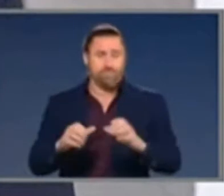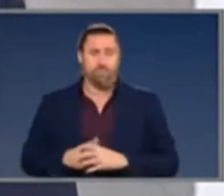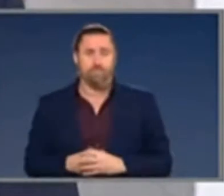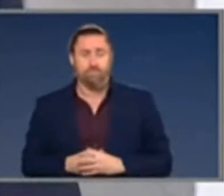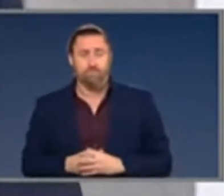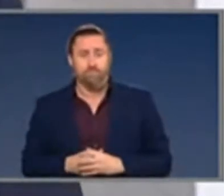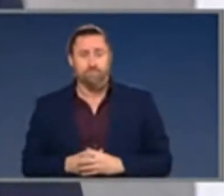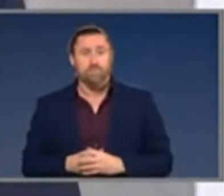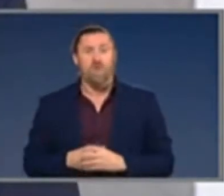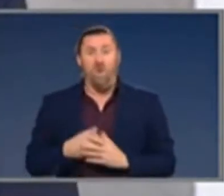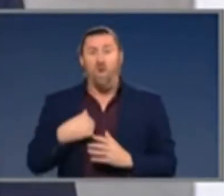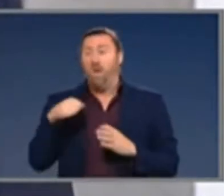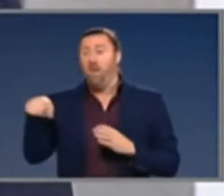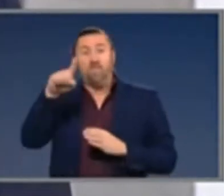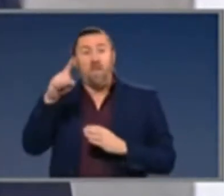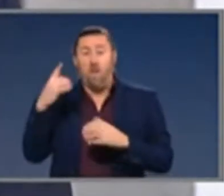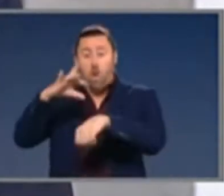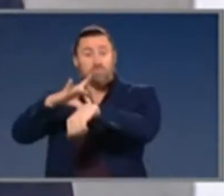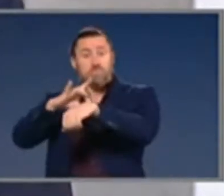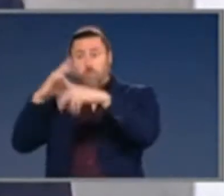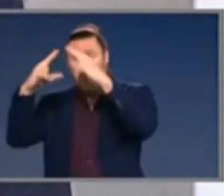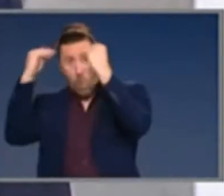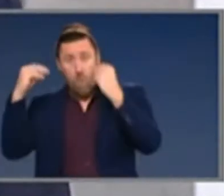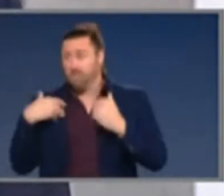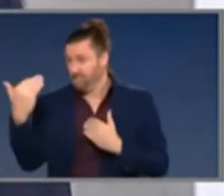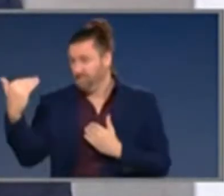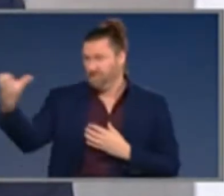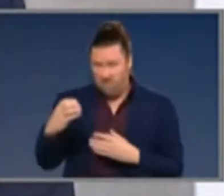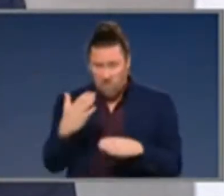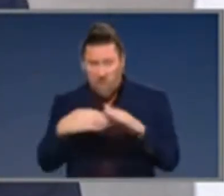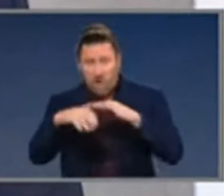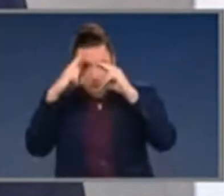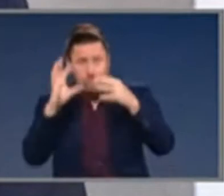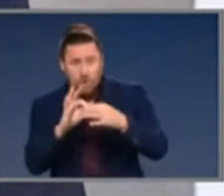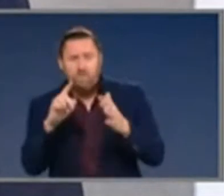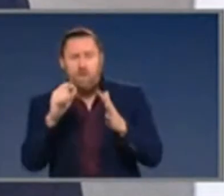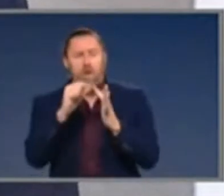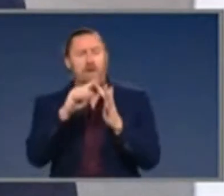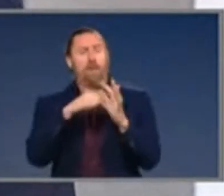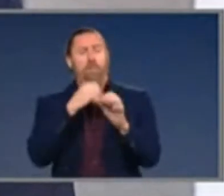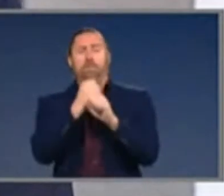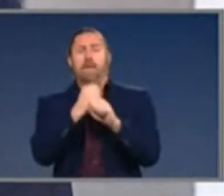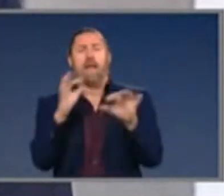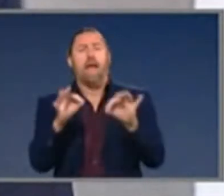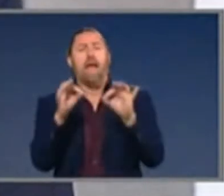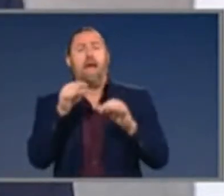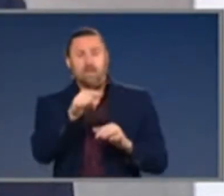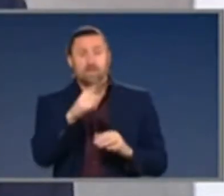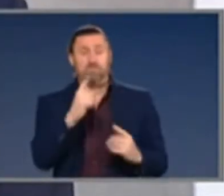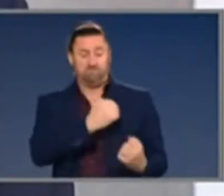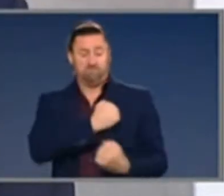drawn from broader nursing staff, but also in particular in the Epping Garden Centre. They were supported by the